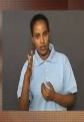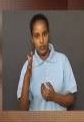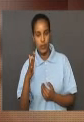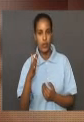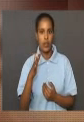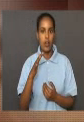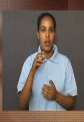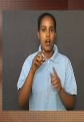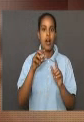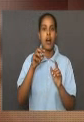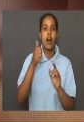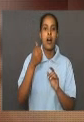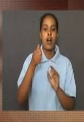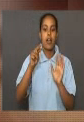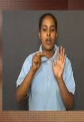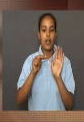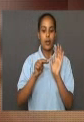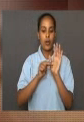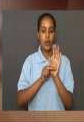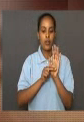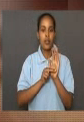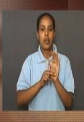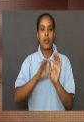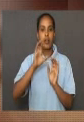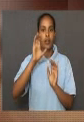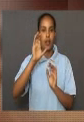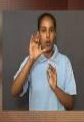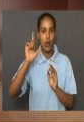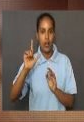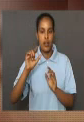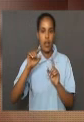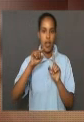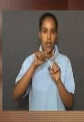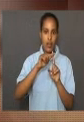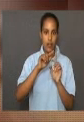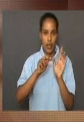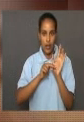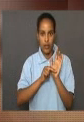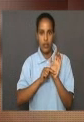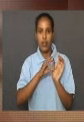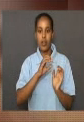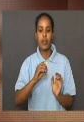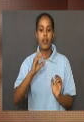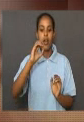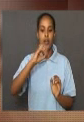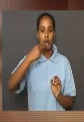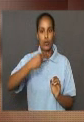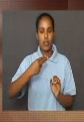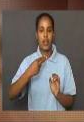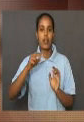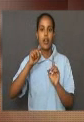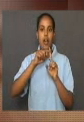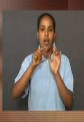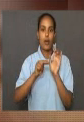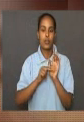of anions, the chloride ions and the hydroxide ions.